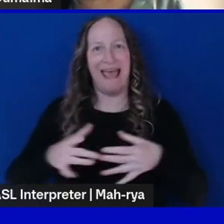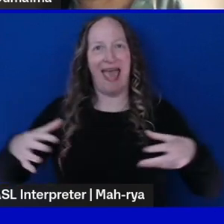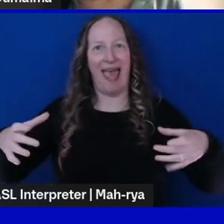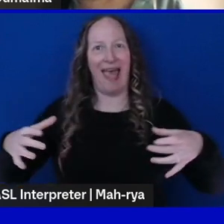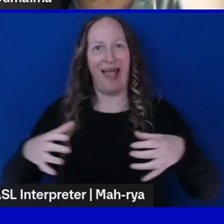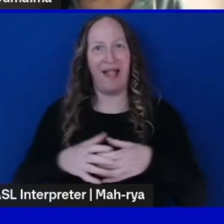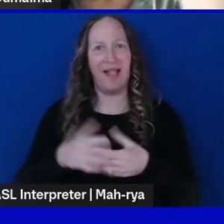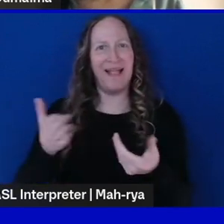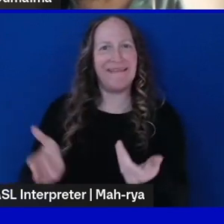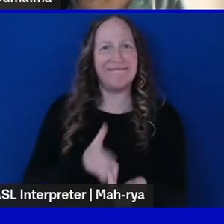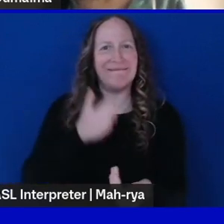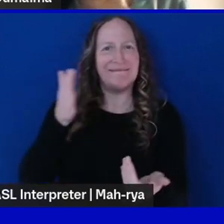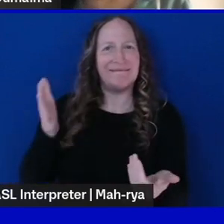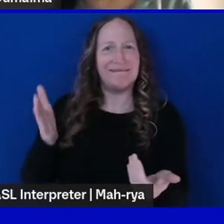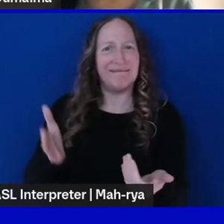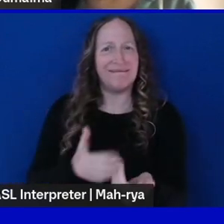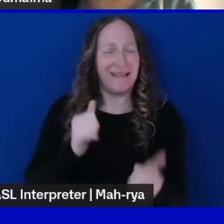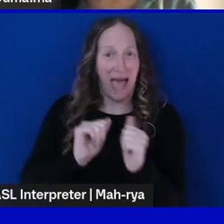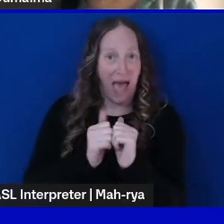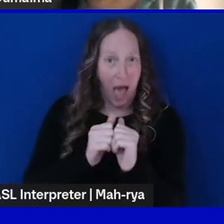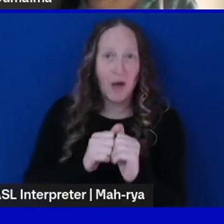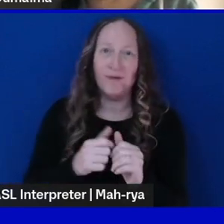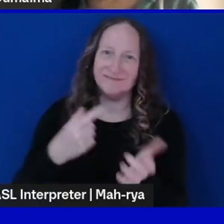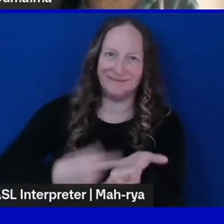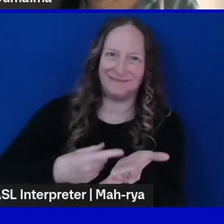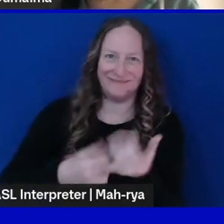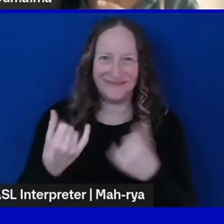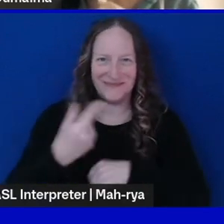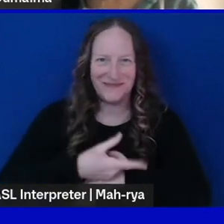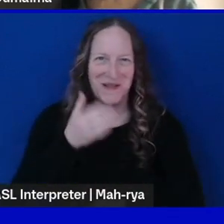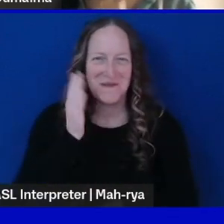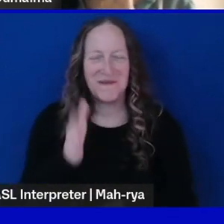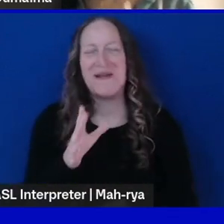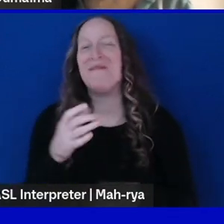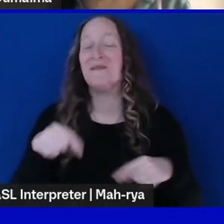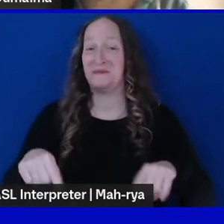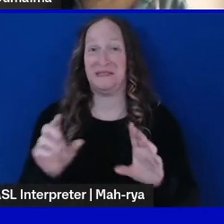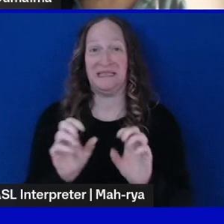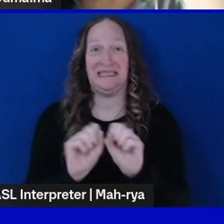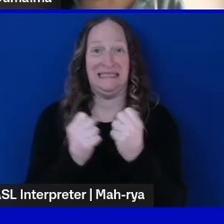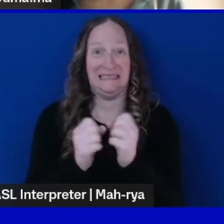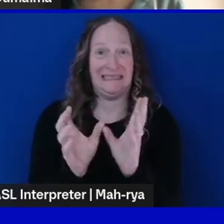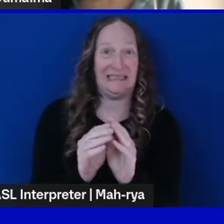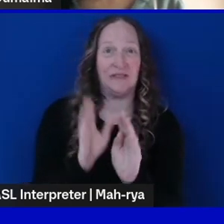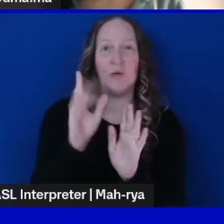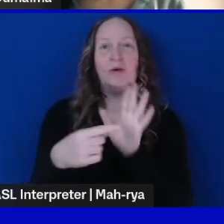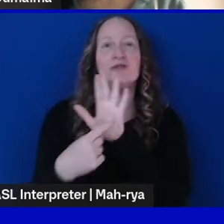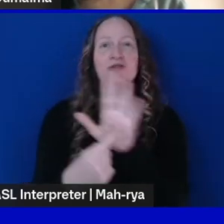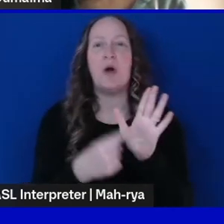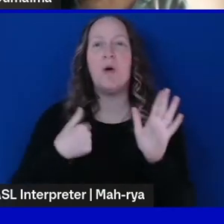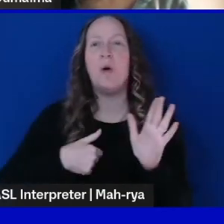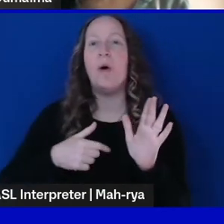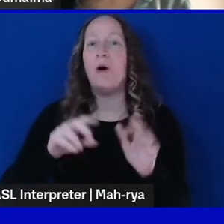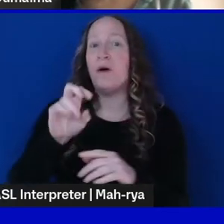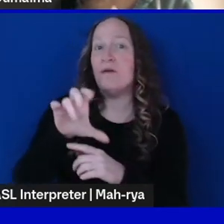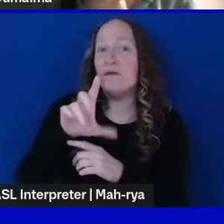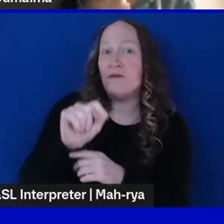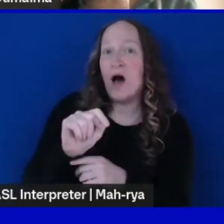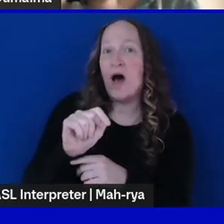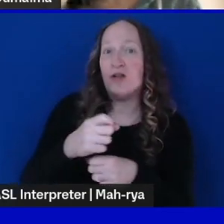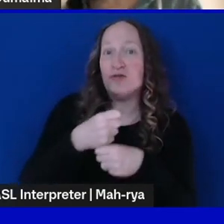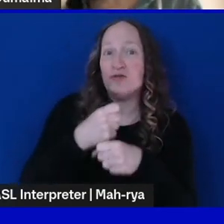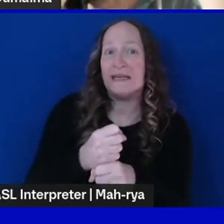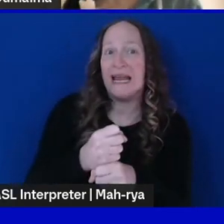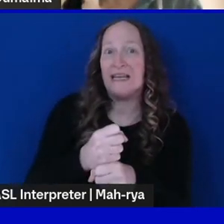here to talk about today. So in this session, I will show you how we automated the creation of vault instances for every project,